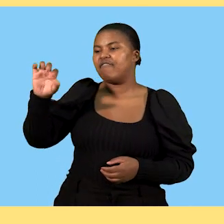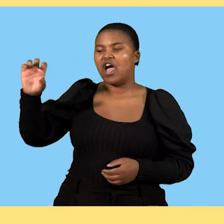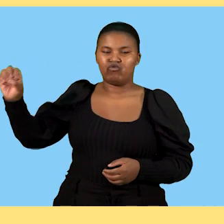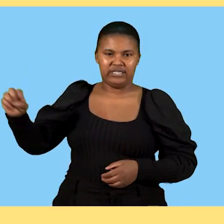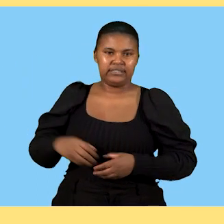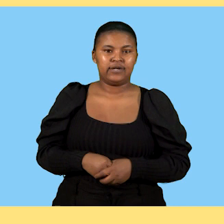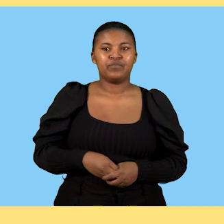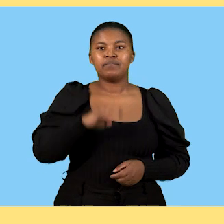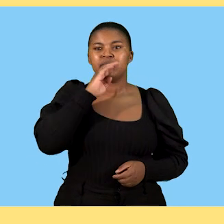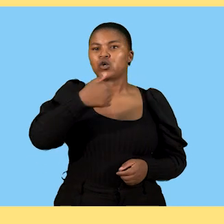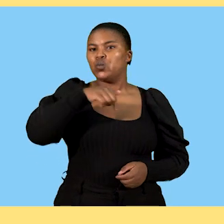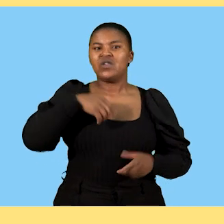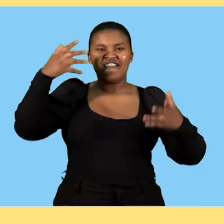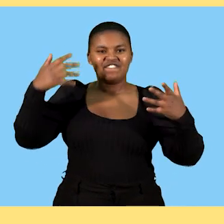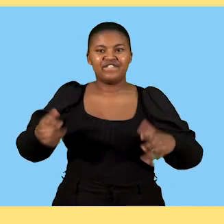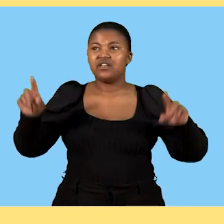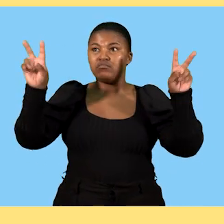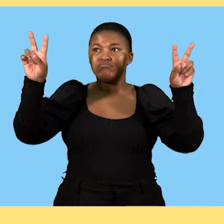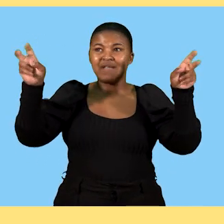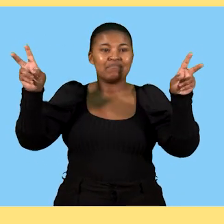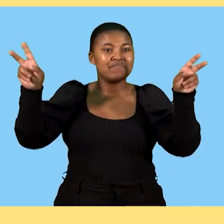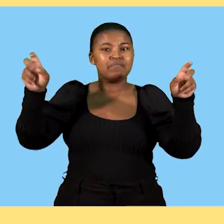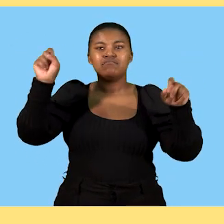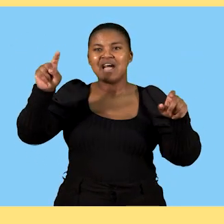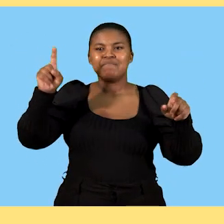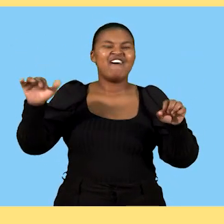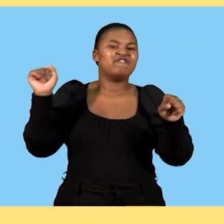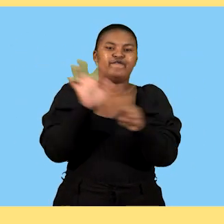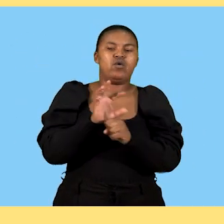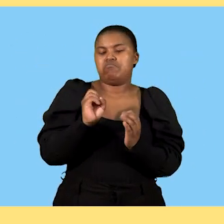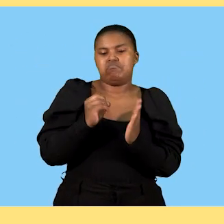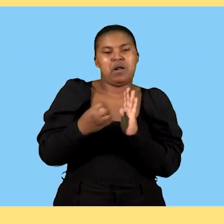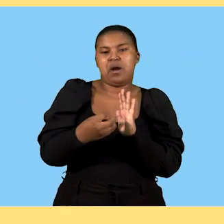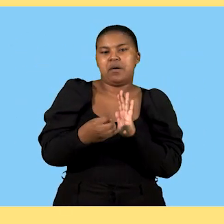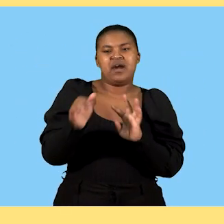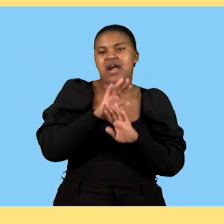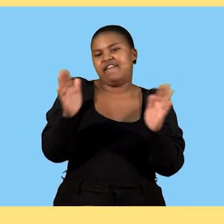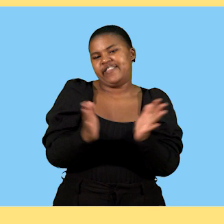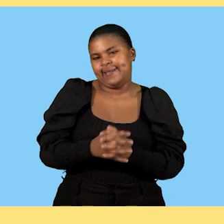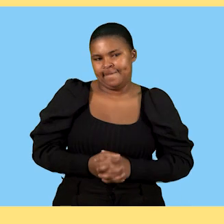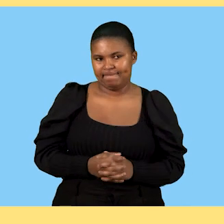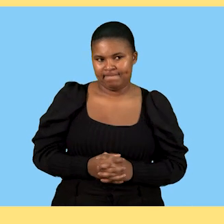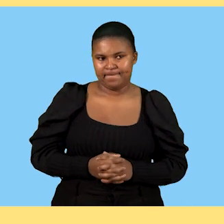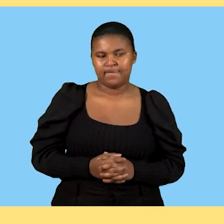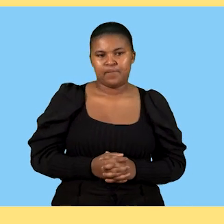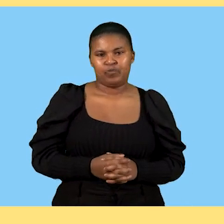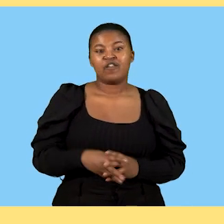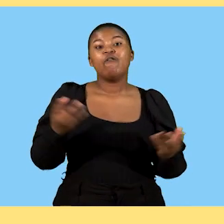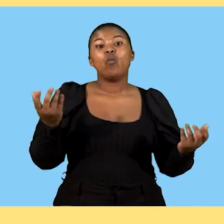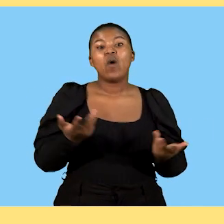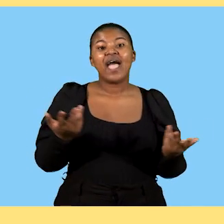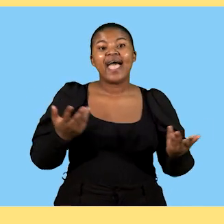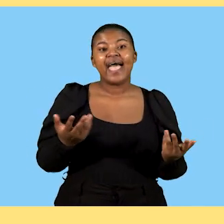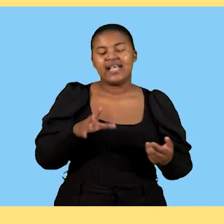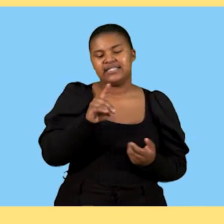25,500. We have recorded this transaction in full then, when we are in the